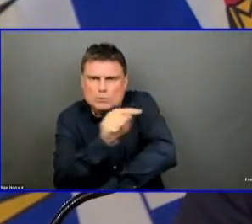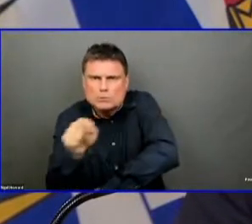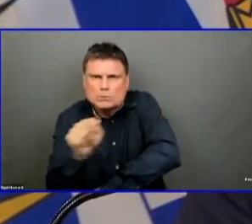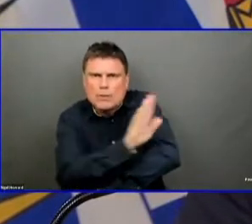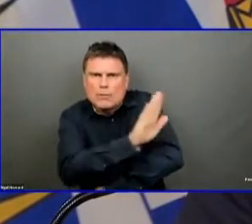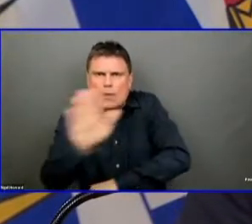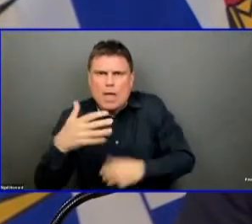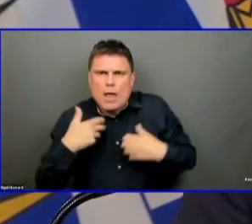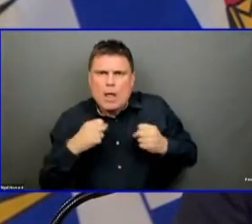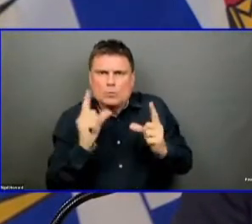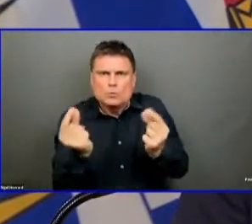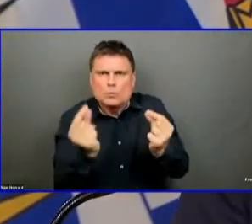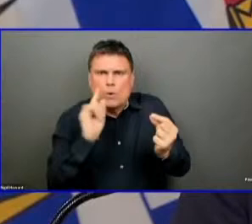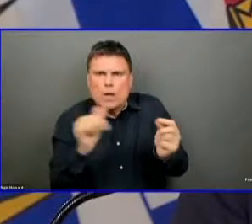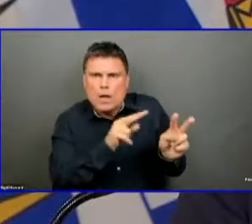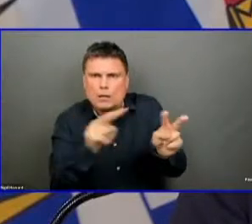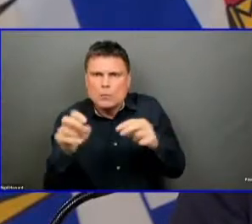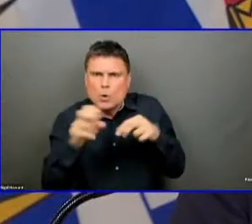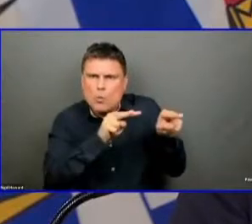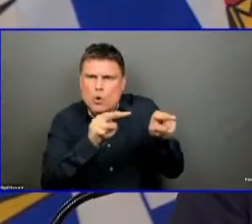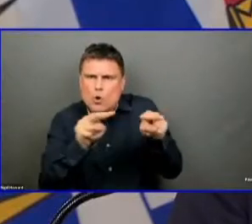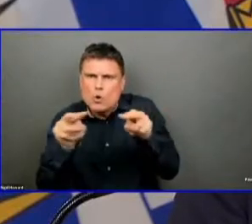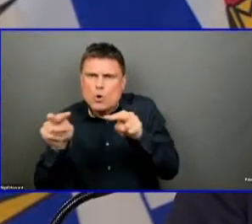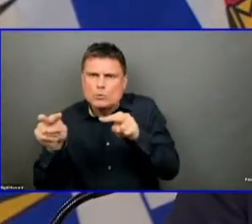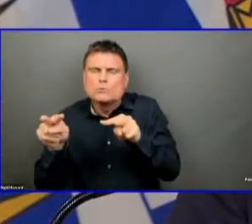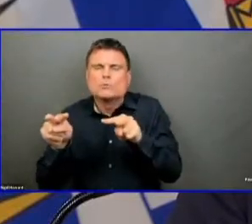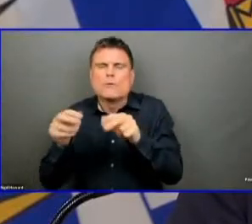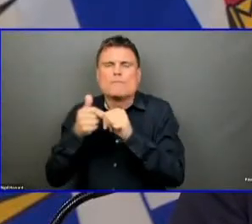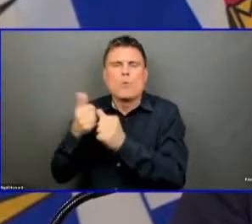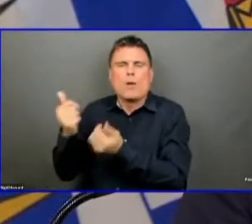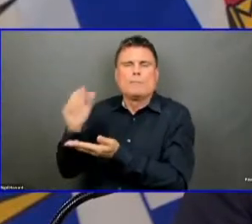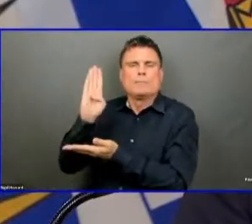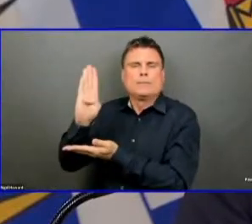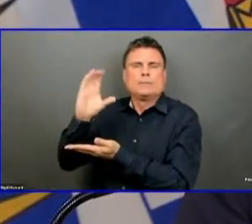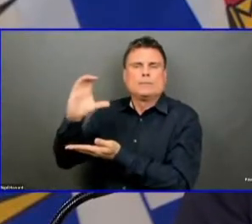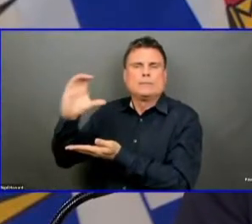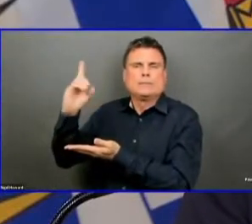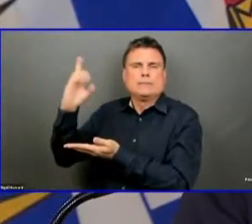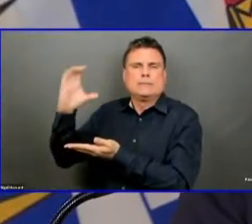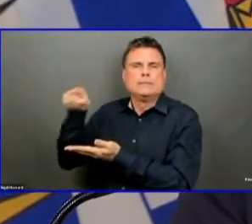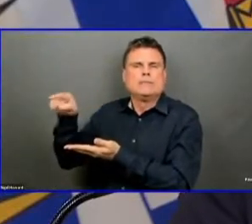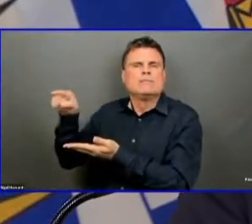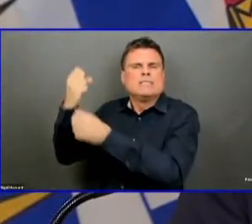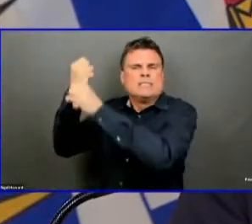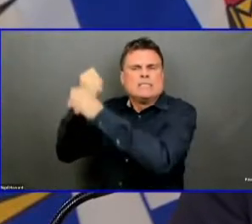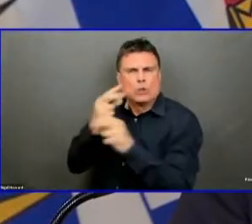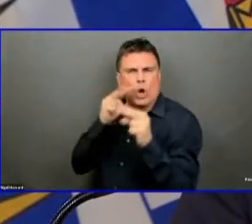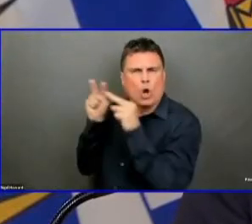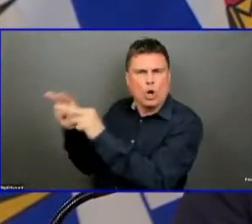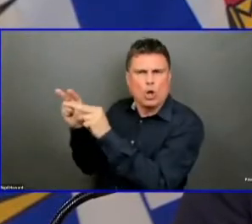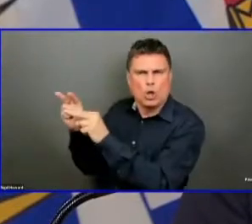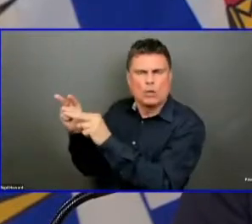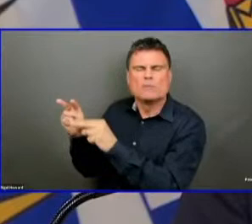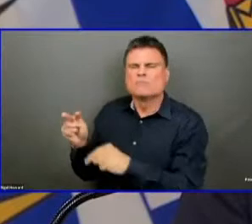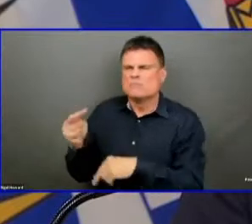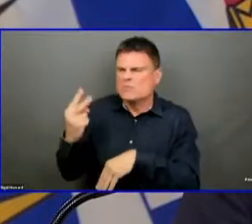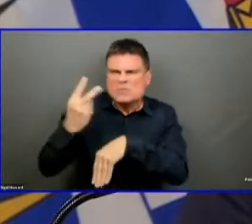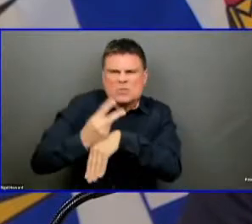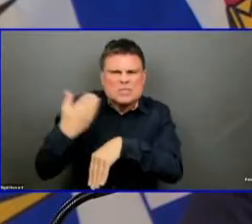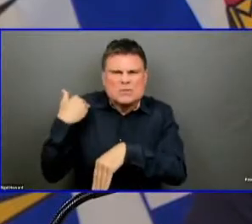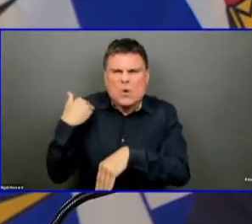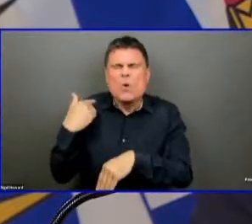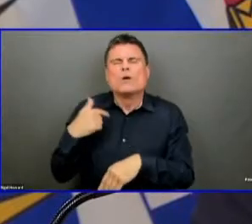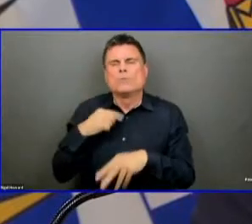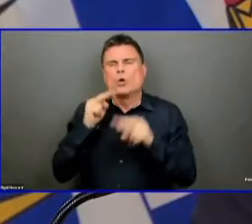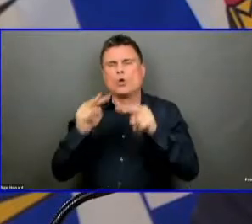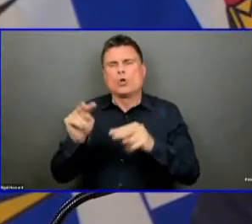had, as you say, about, last I checked, it was a couple of days ago, there were 400 and some cases of people